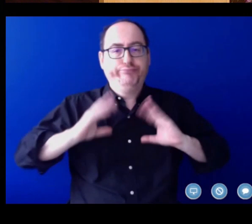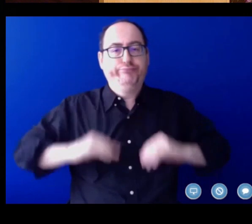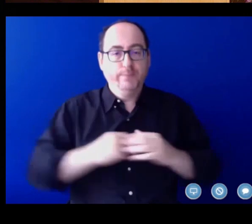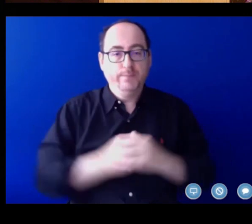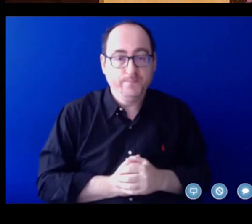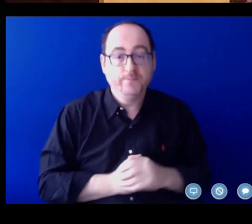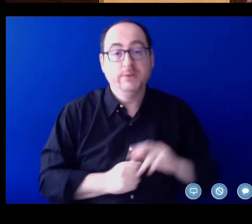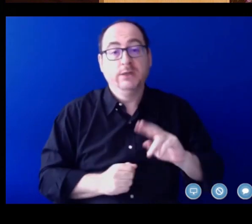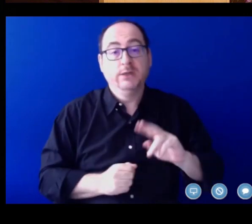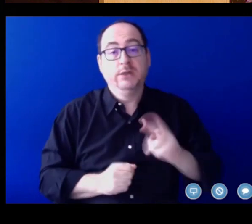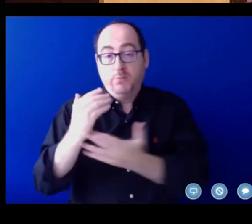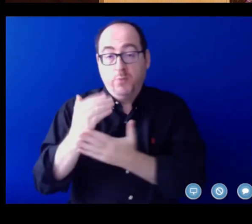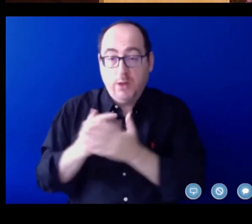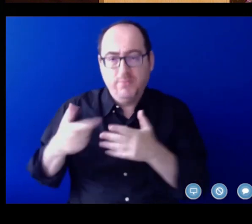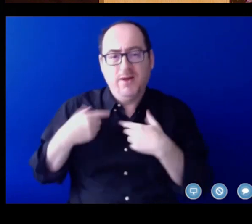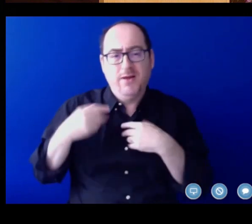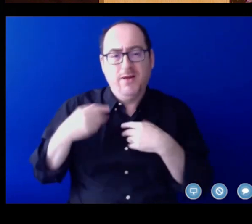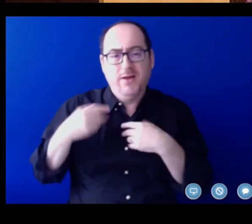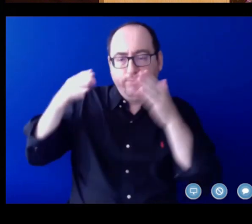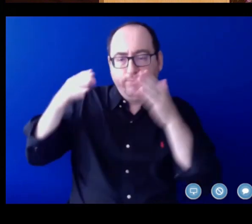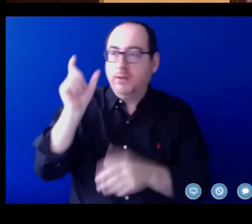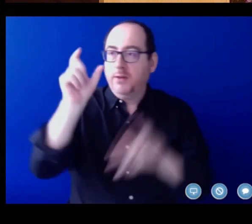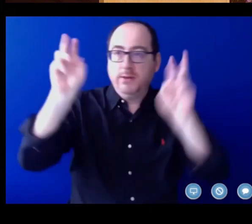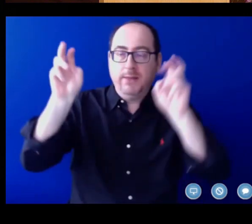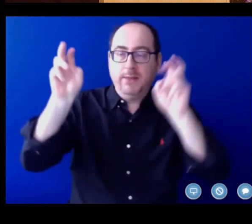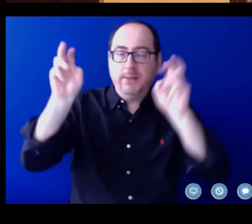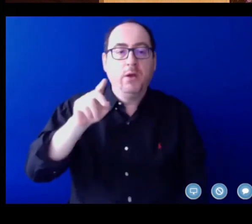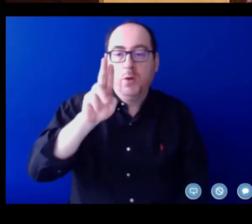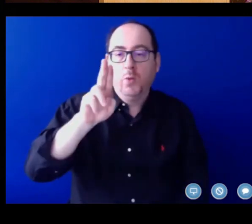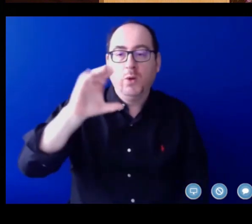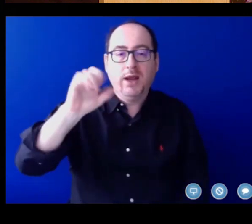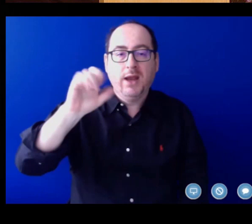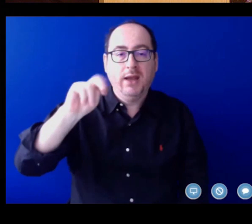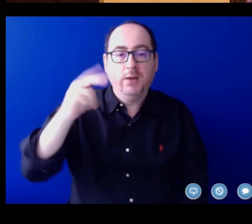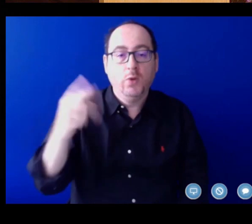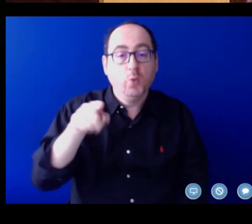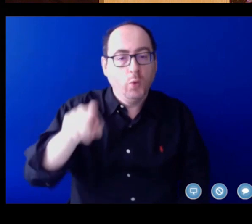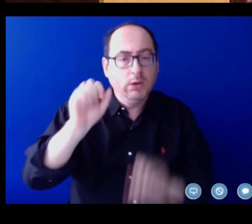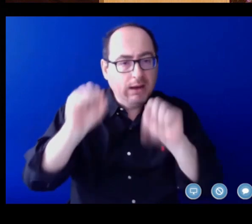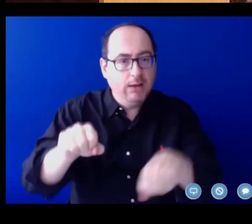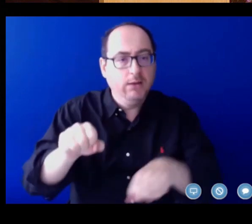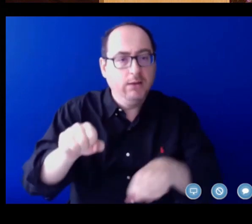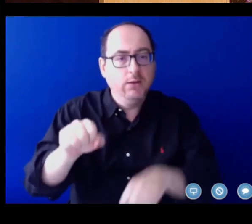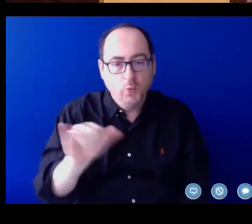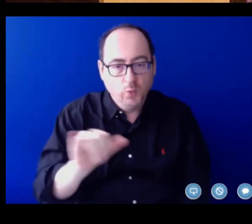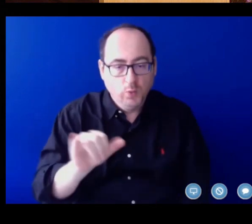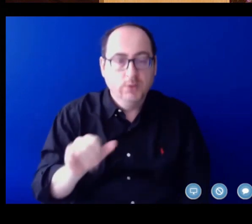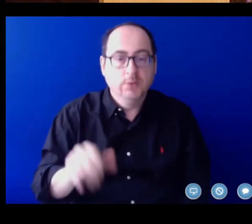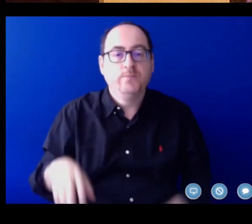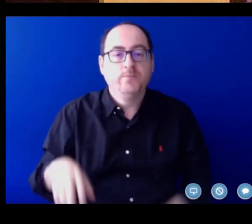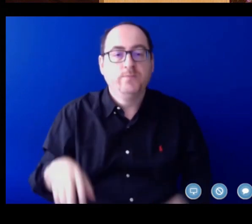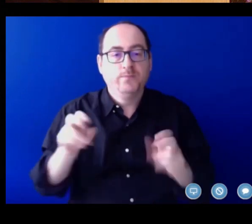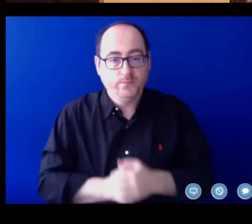is developed also in partnership between Foundation House and the Centre for Multicultural Youth, and with a number of different English language